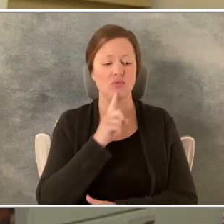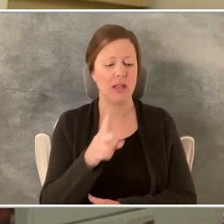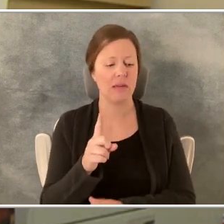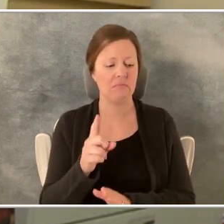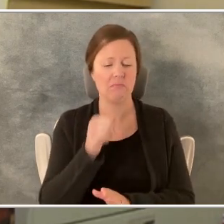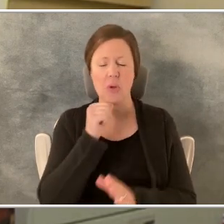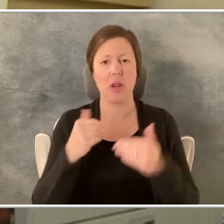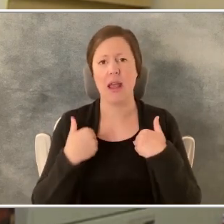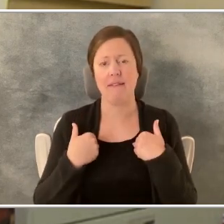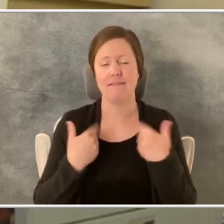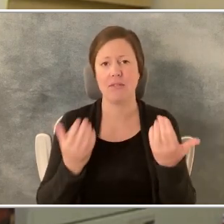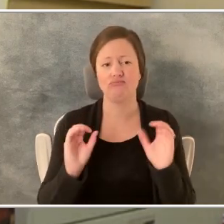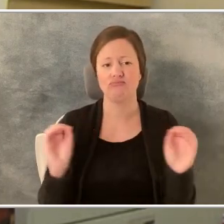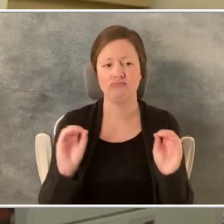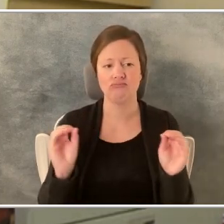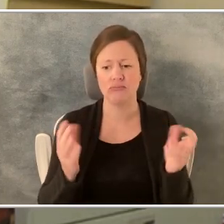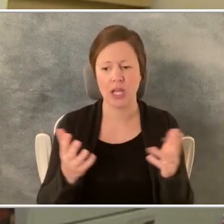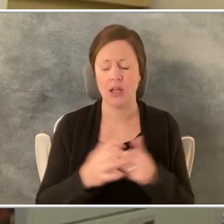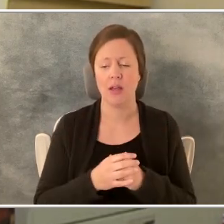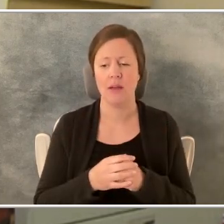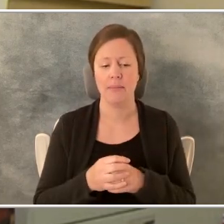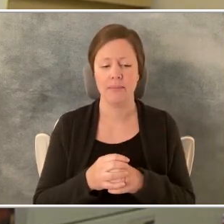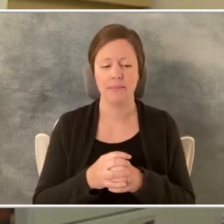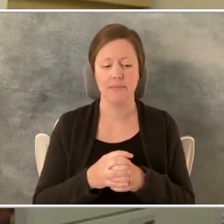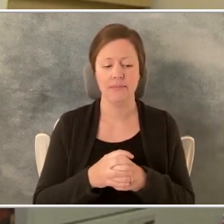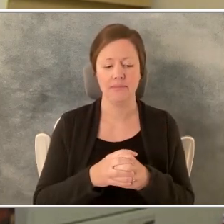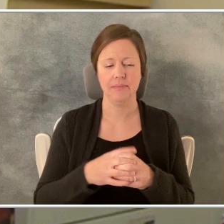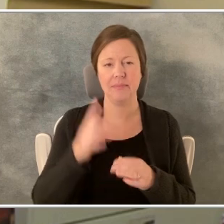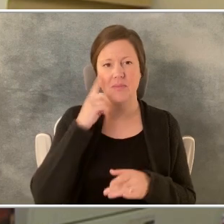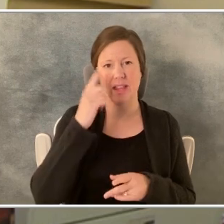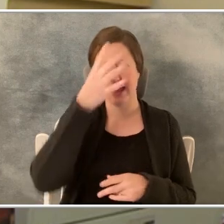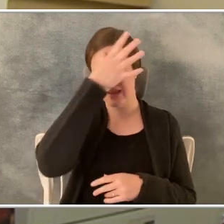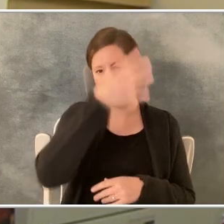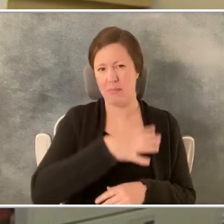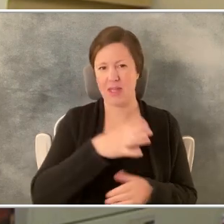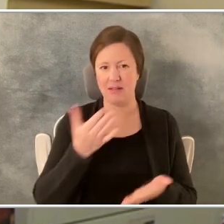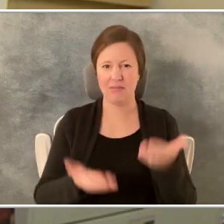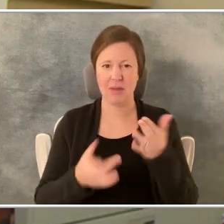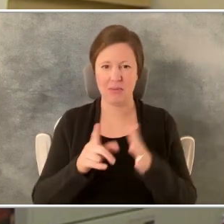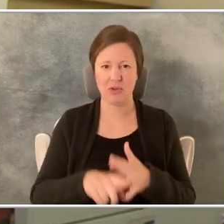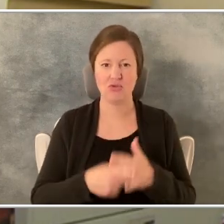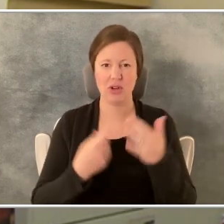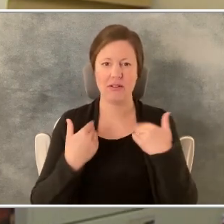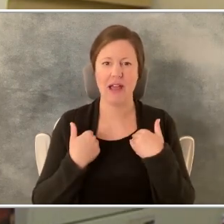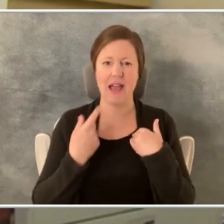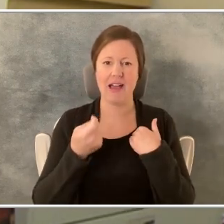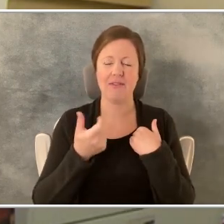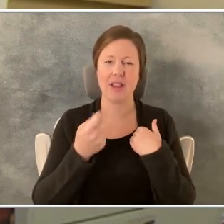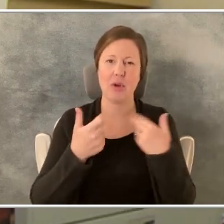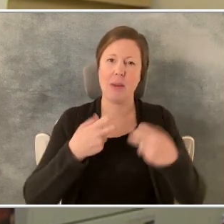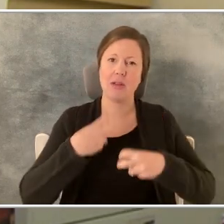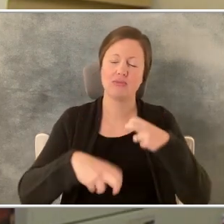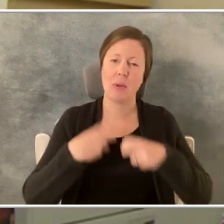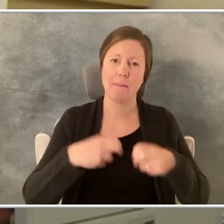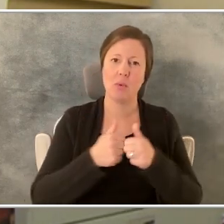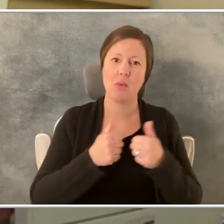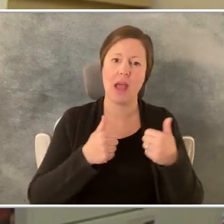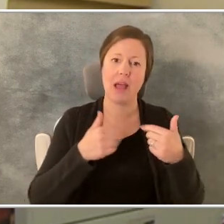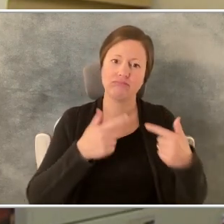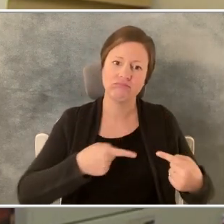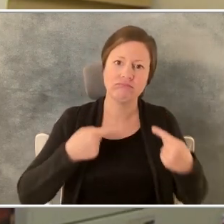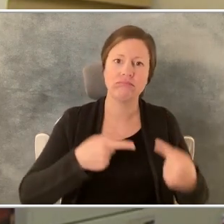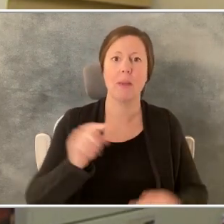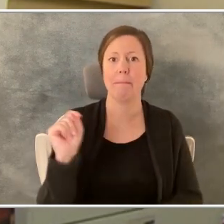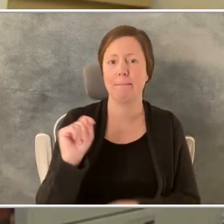at the time. I think men start to have maybe a little difficulty with urination as the prostate may get